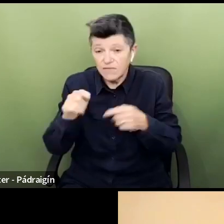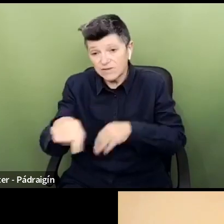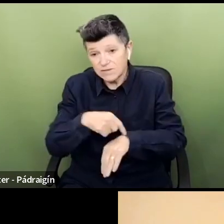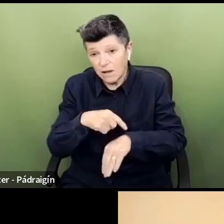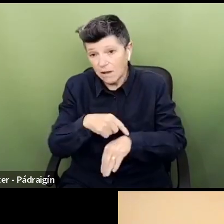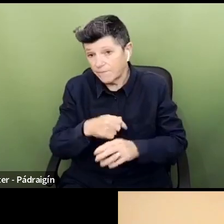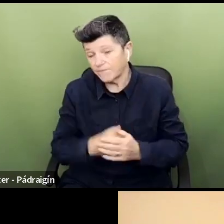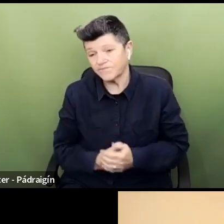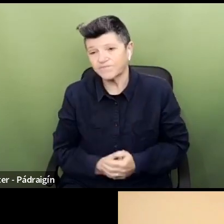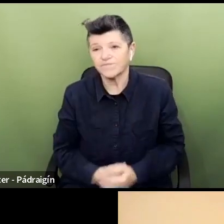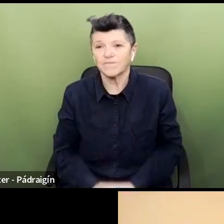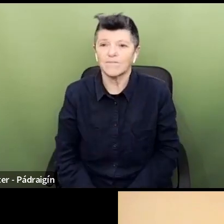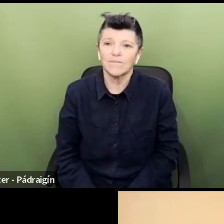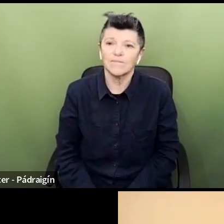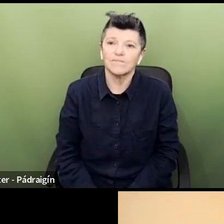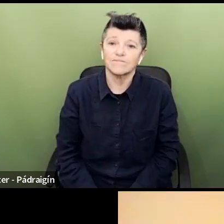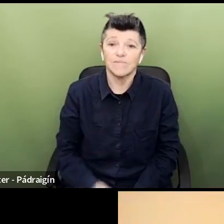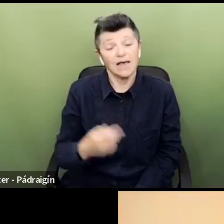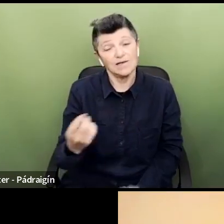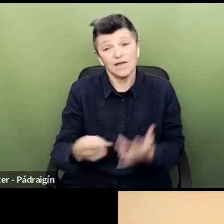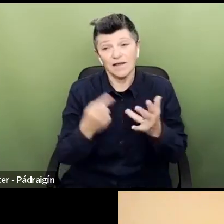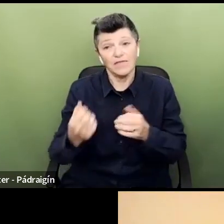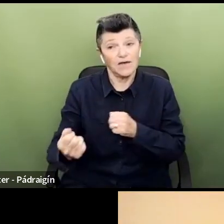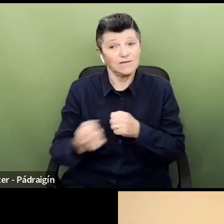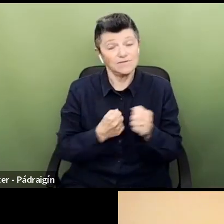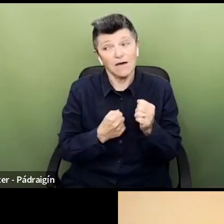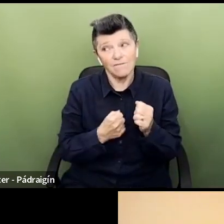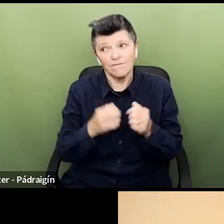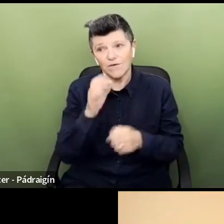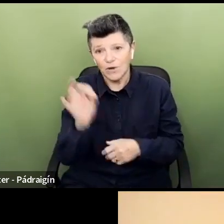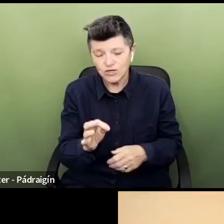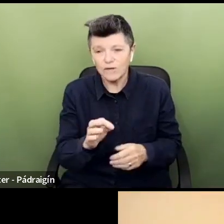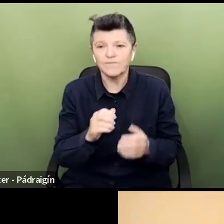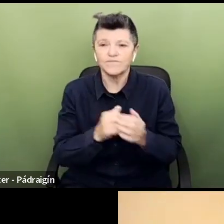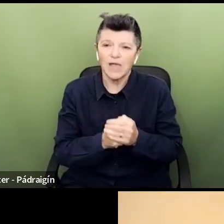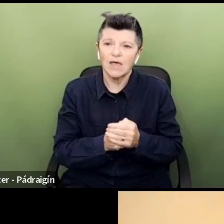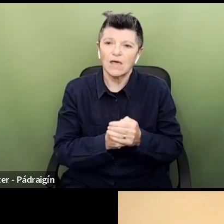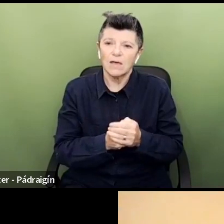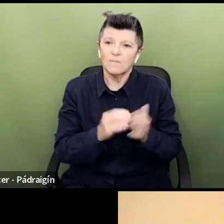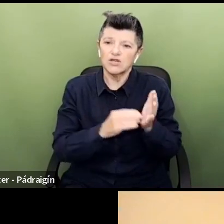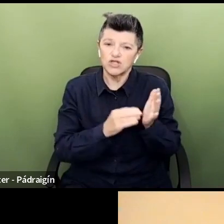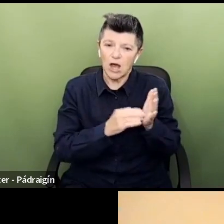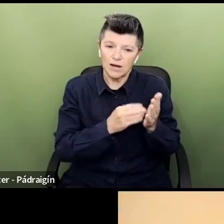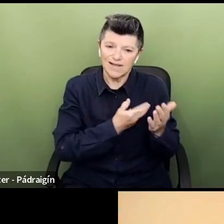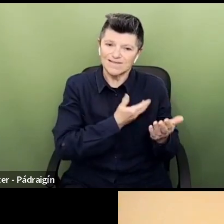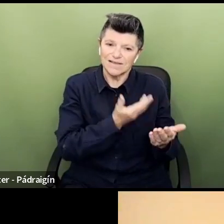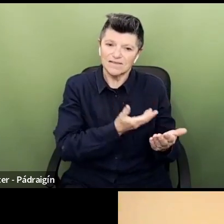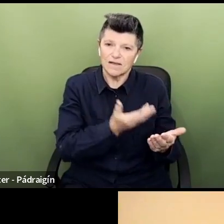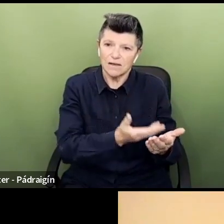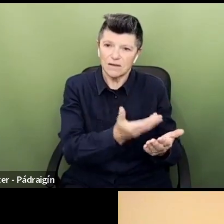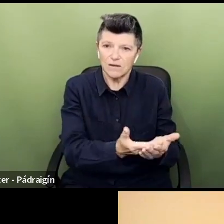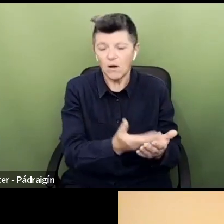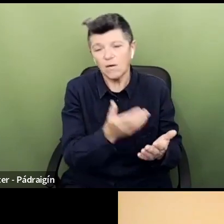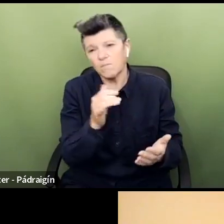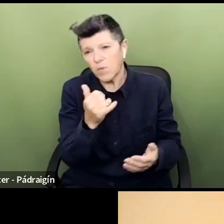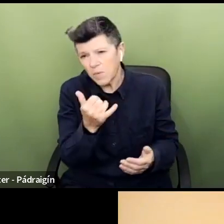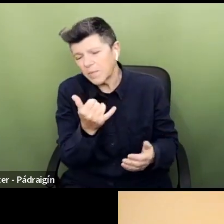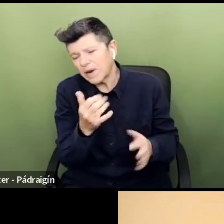another tough question. So the descendants of Meshchani, probabilistically speaking,